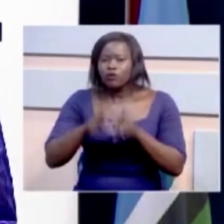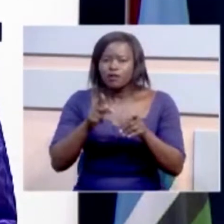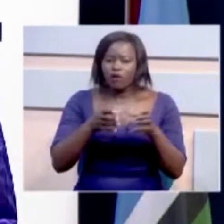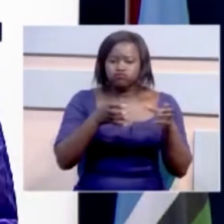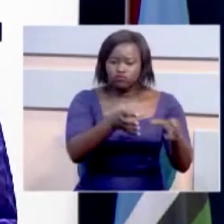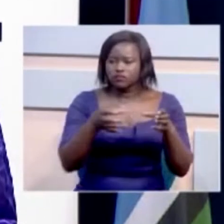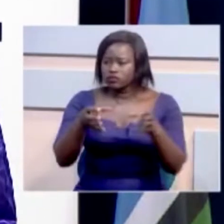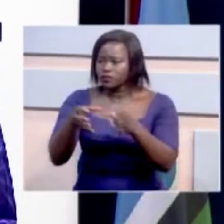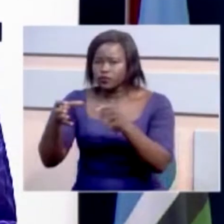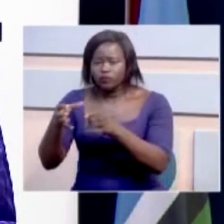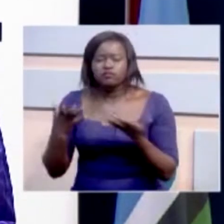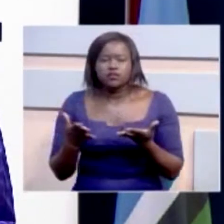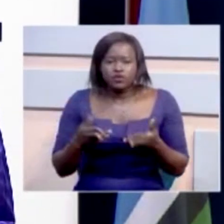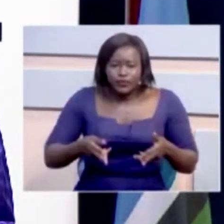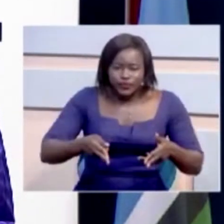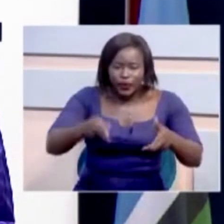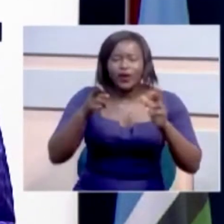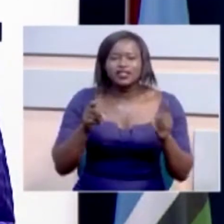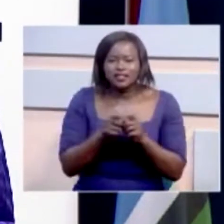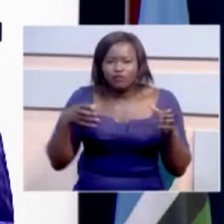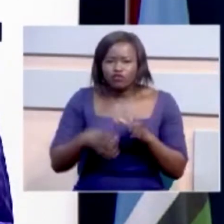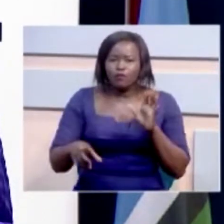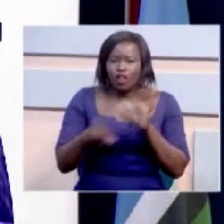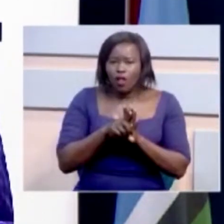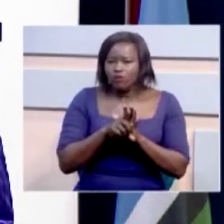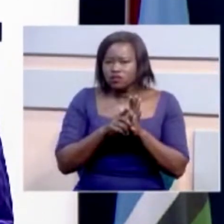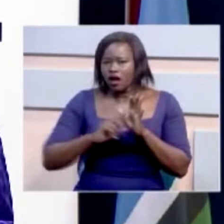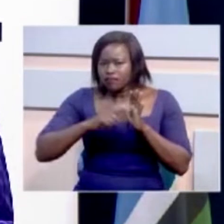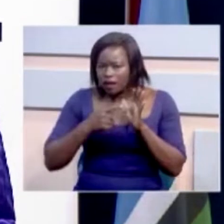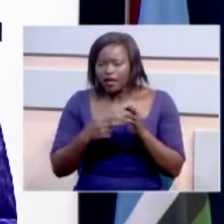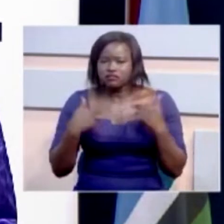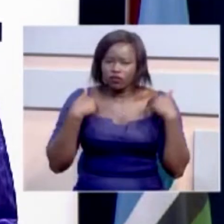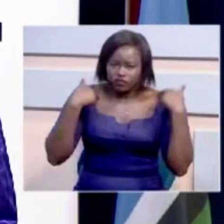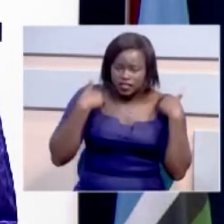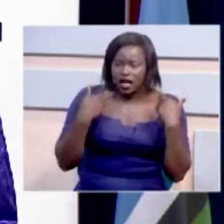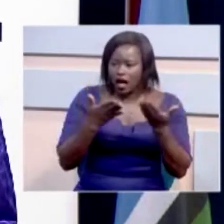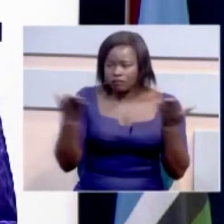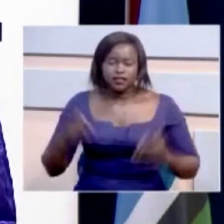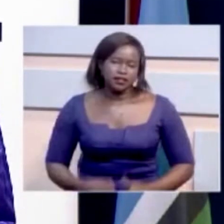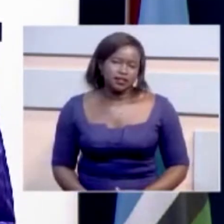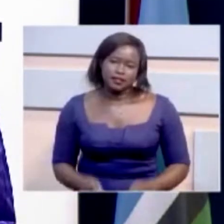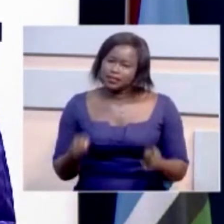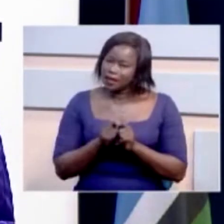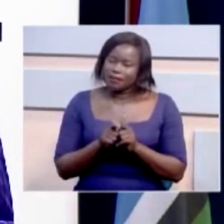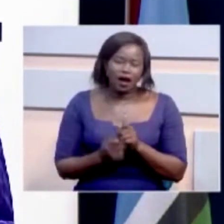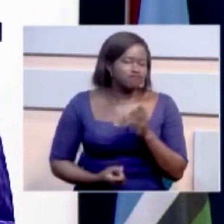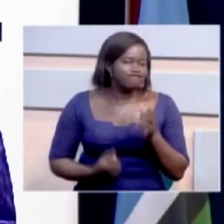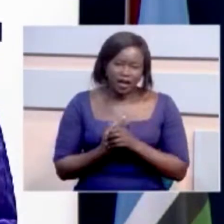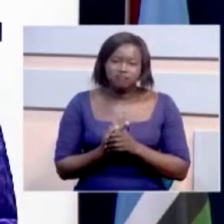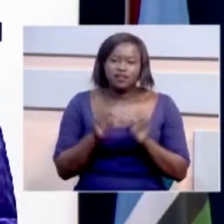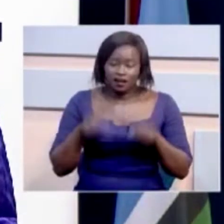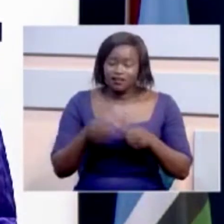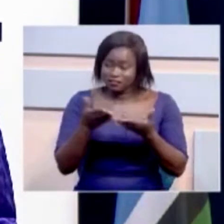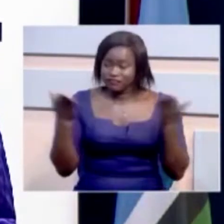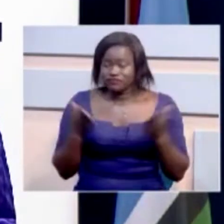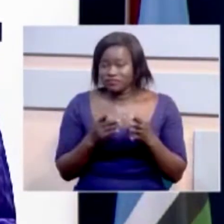groups, road law enforcement officers are also at high risk. She says the country is